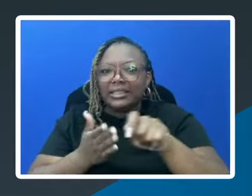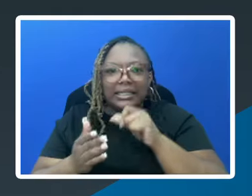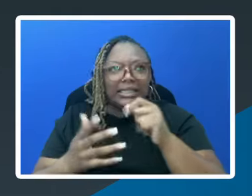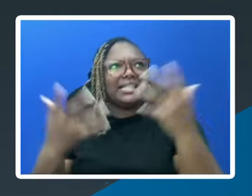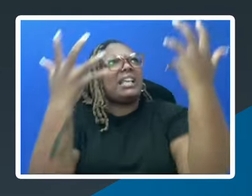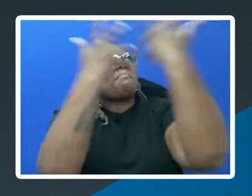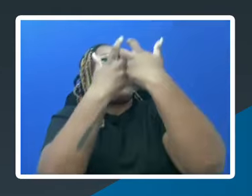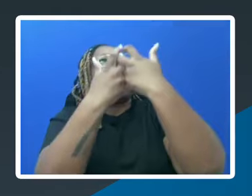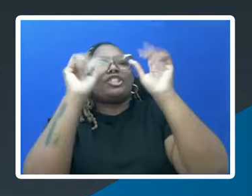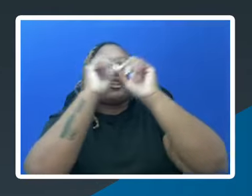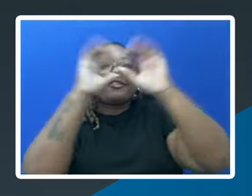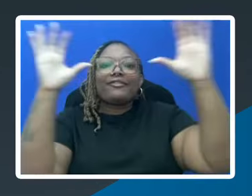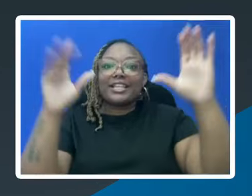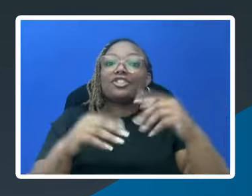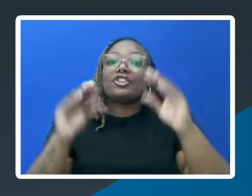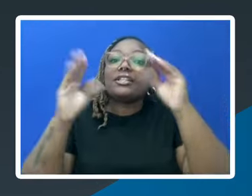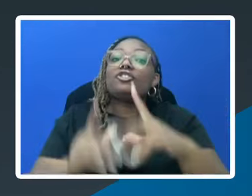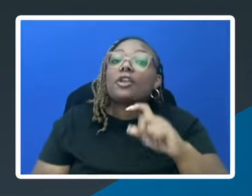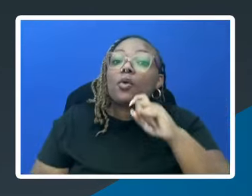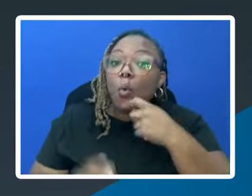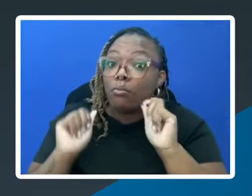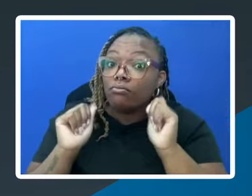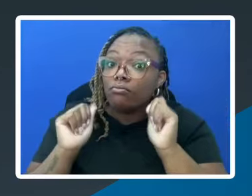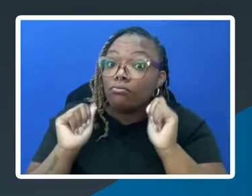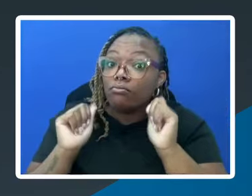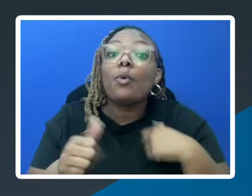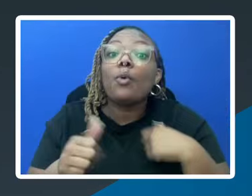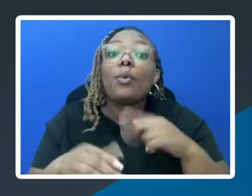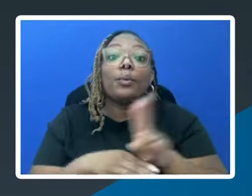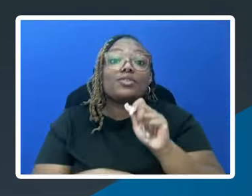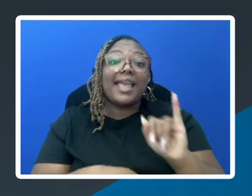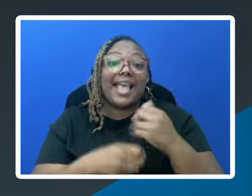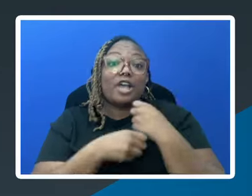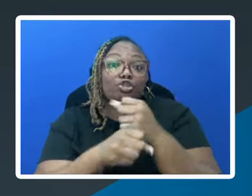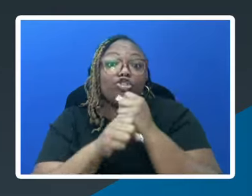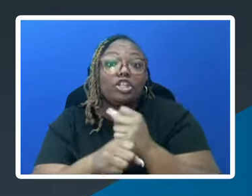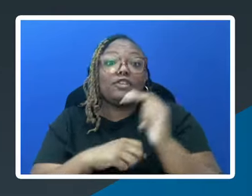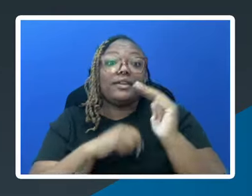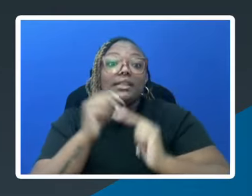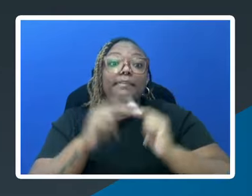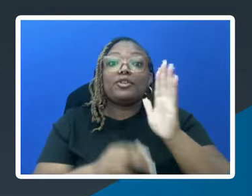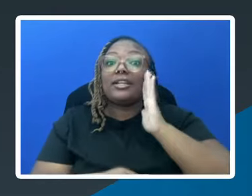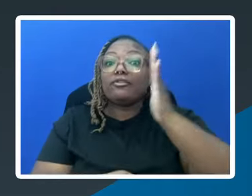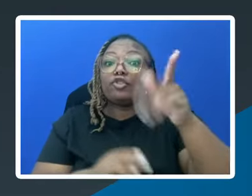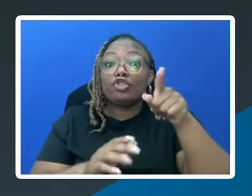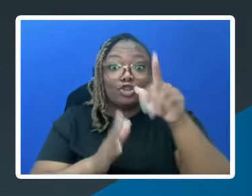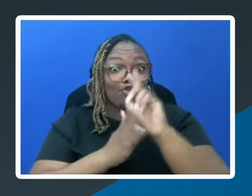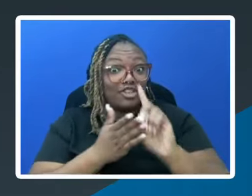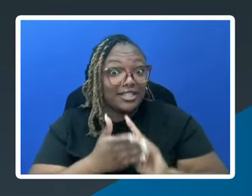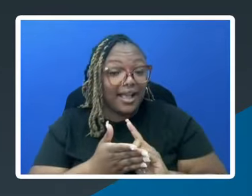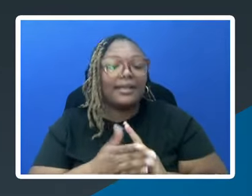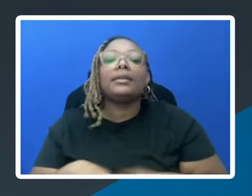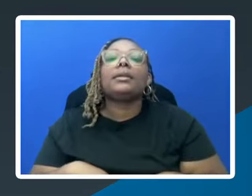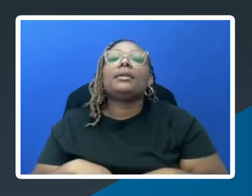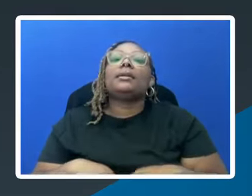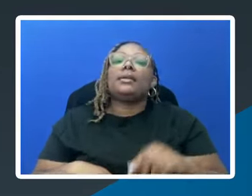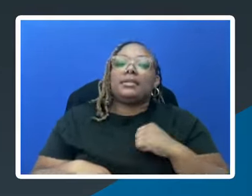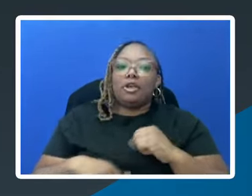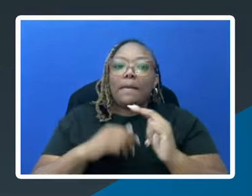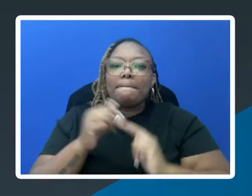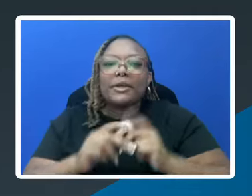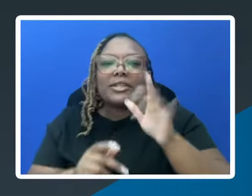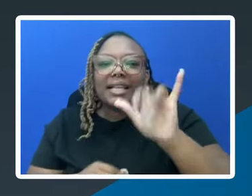this teacher said, cool, we're going to use AI to generate the buildings of the future you designed. And so they were prompting it. Yeah, it's buildings like this. No, it is grass